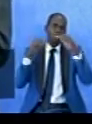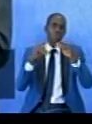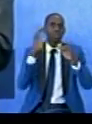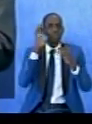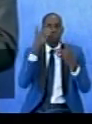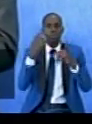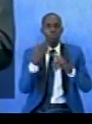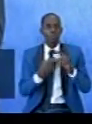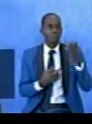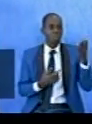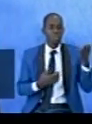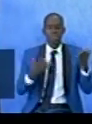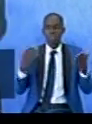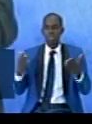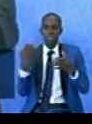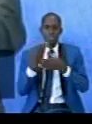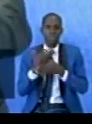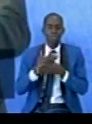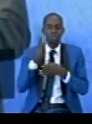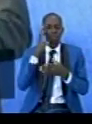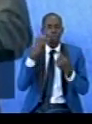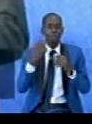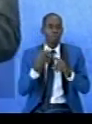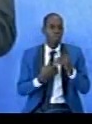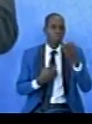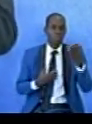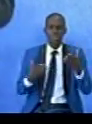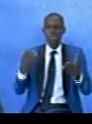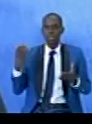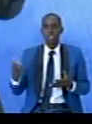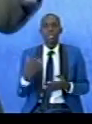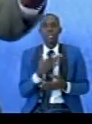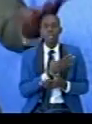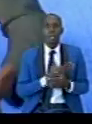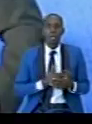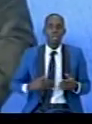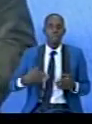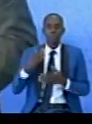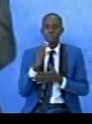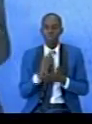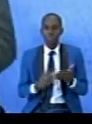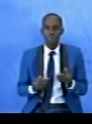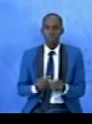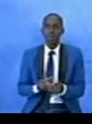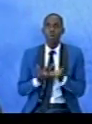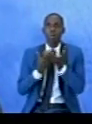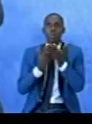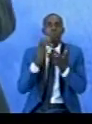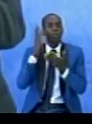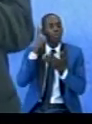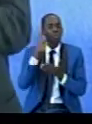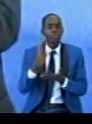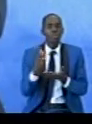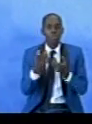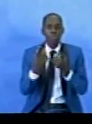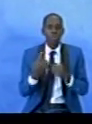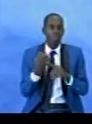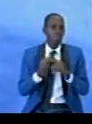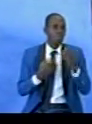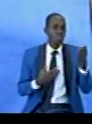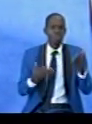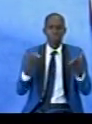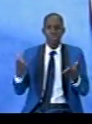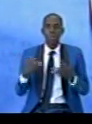there, distraction will come from here and from there, and some offer will come from there and there, but you